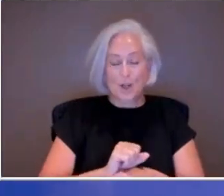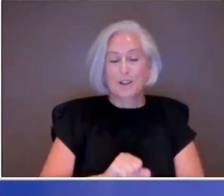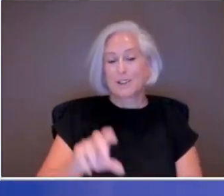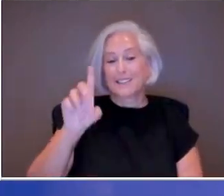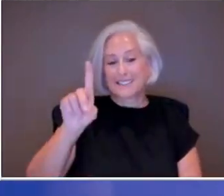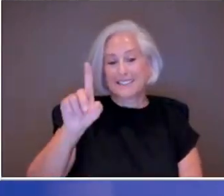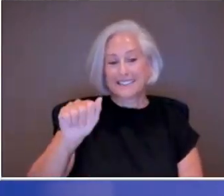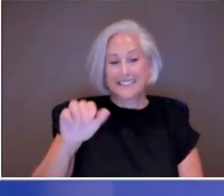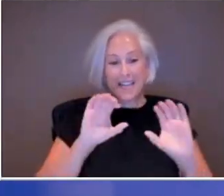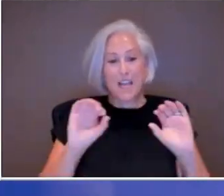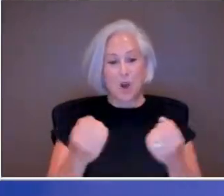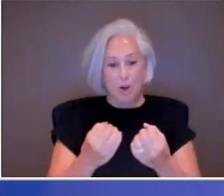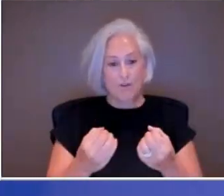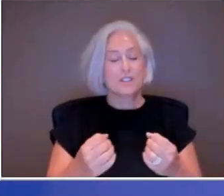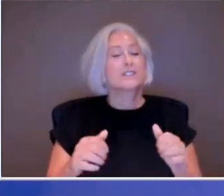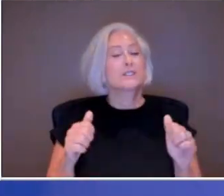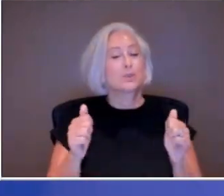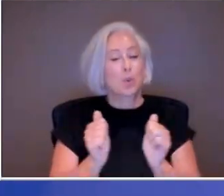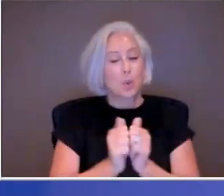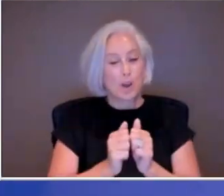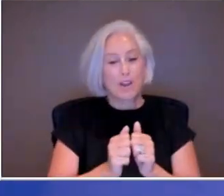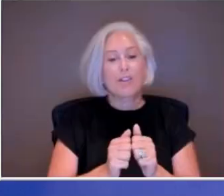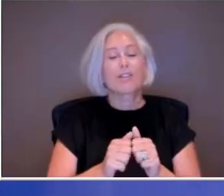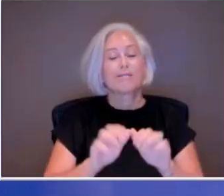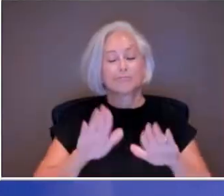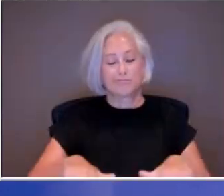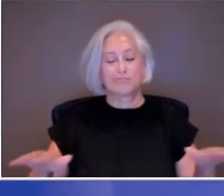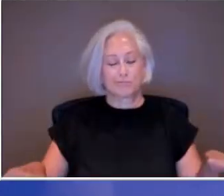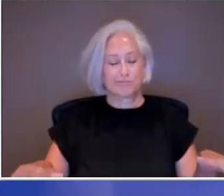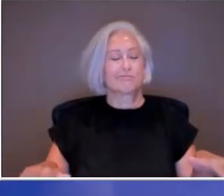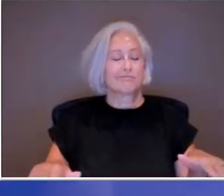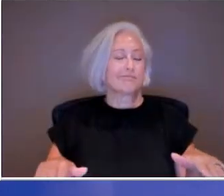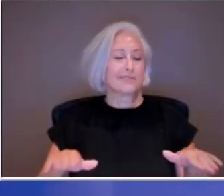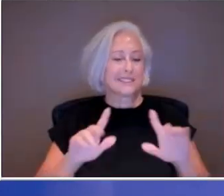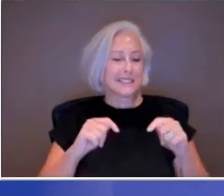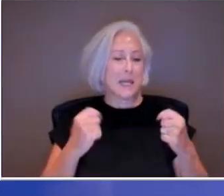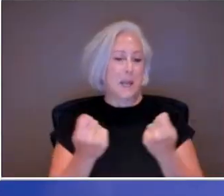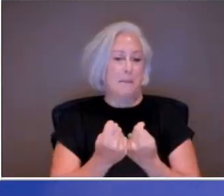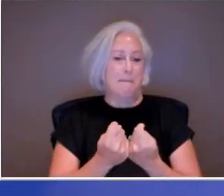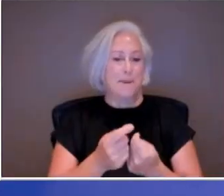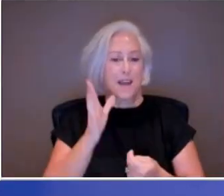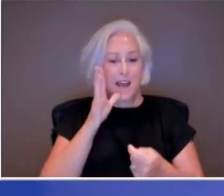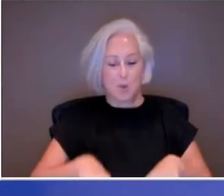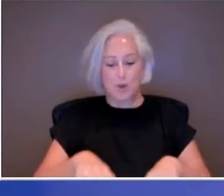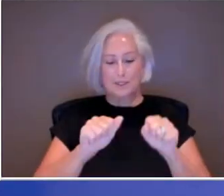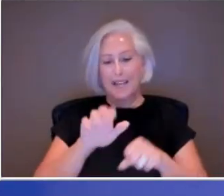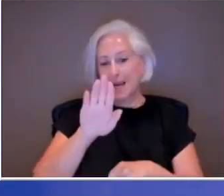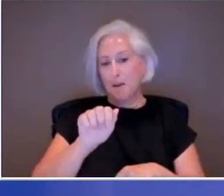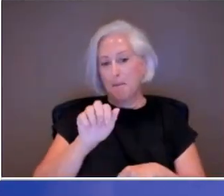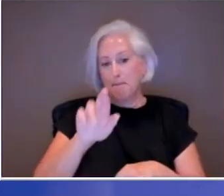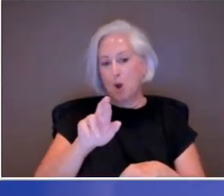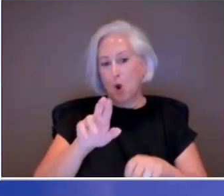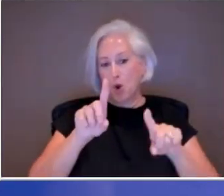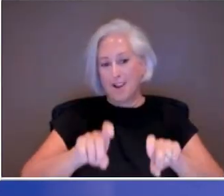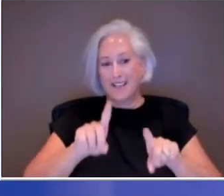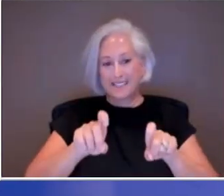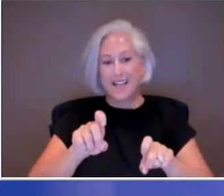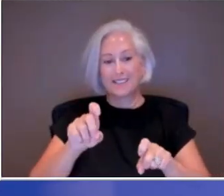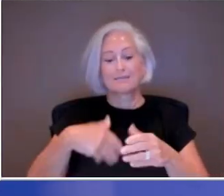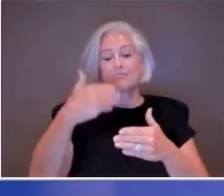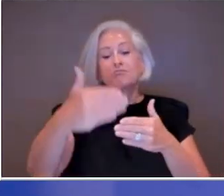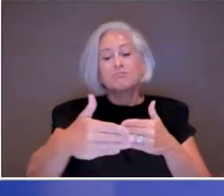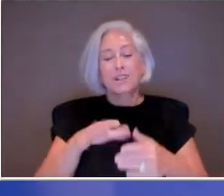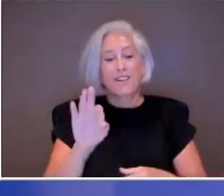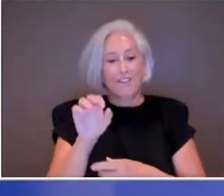juvenile justice team. Wow. So I'll be taking the bar exam in February, and we'll have a little bit